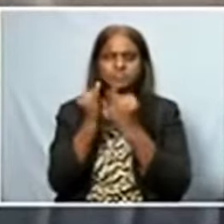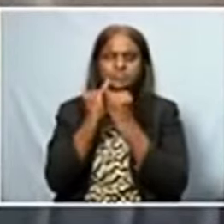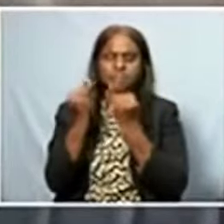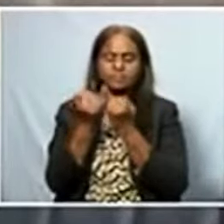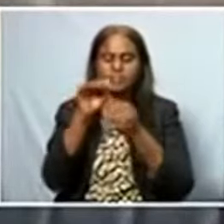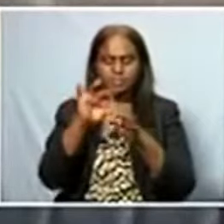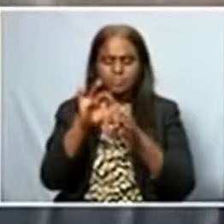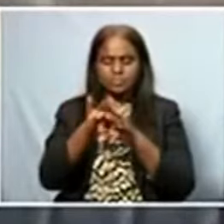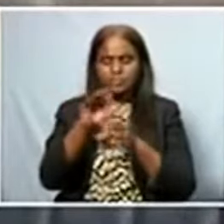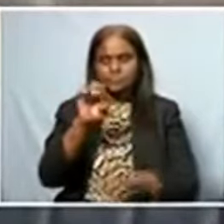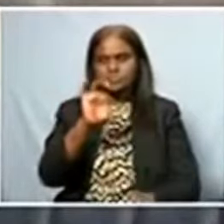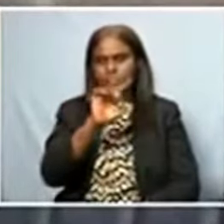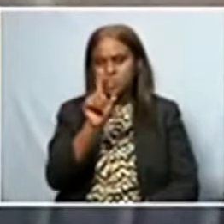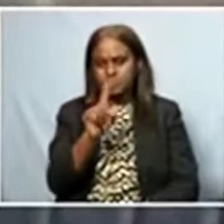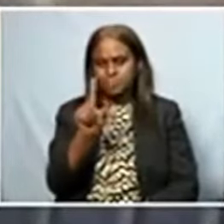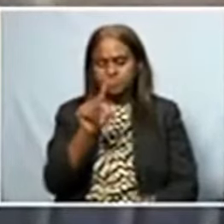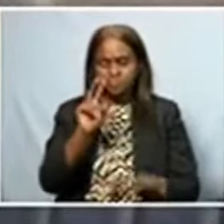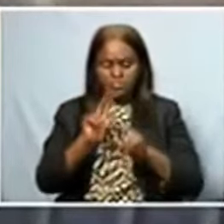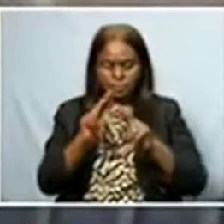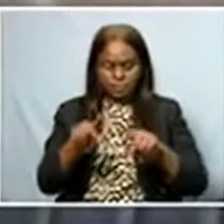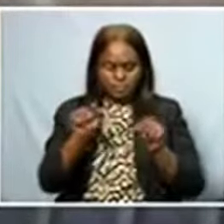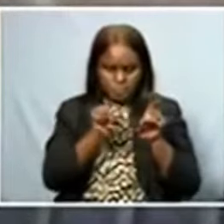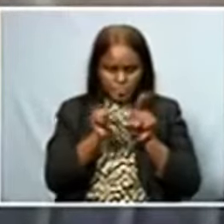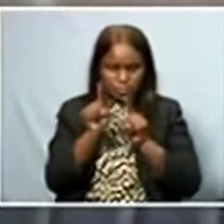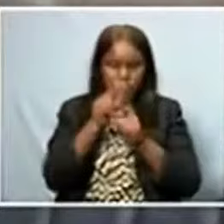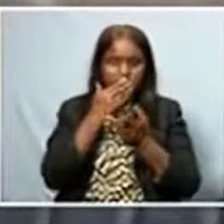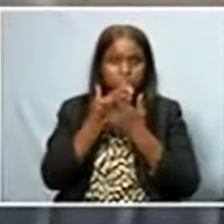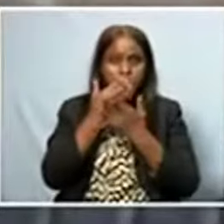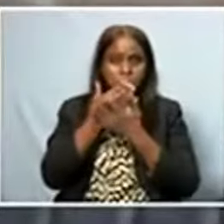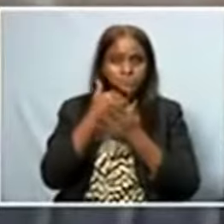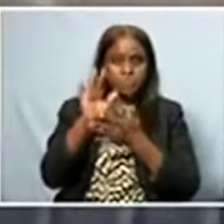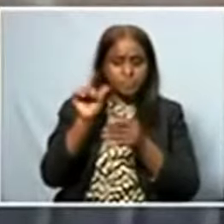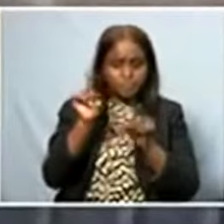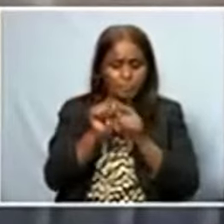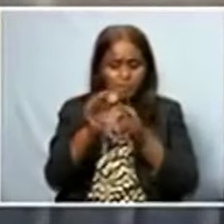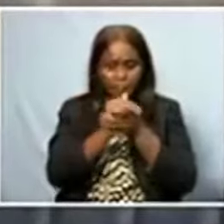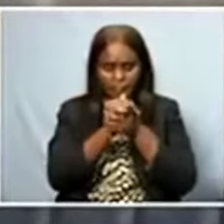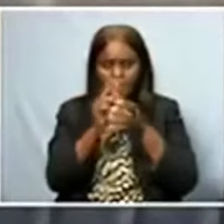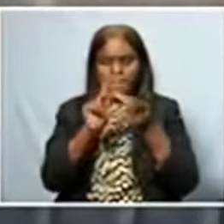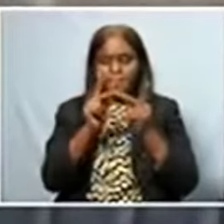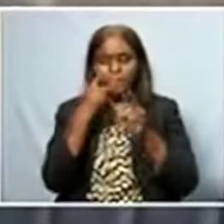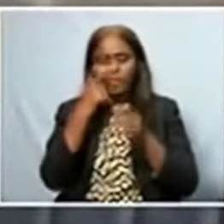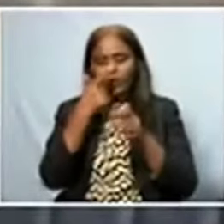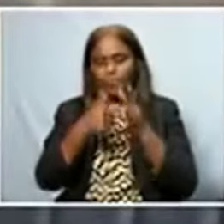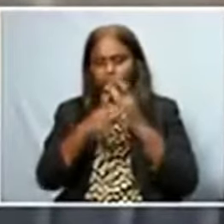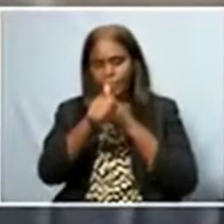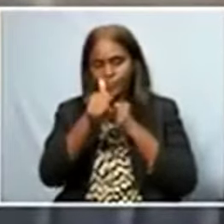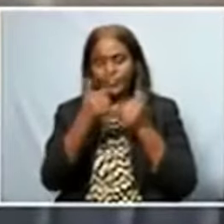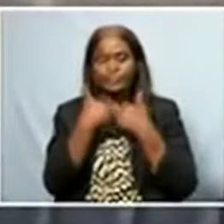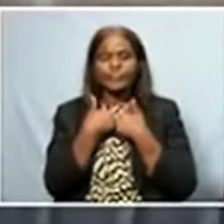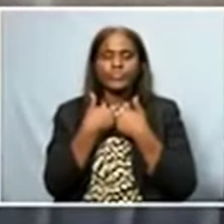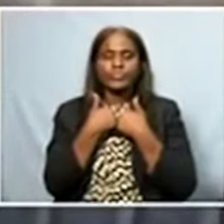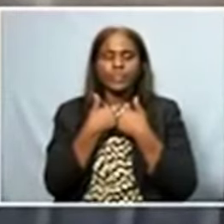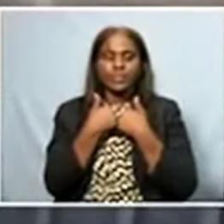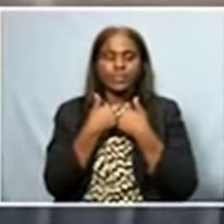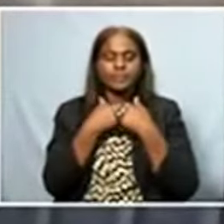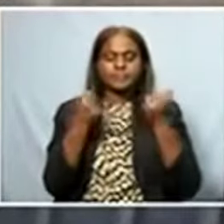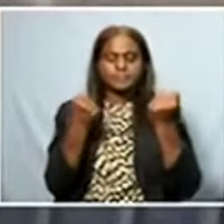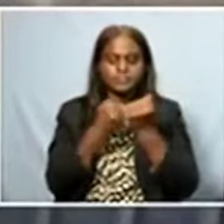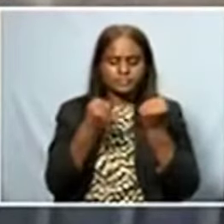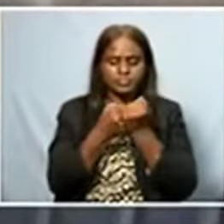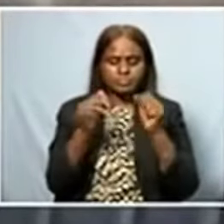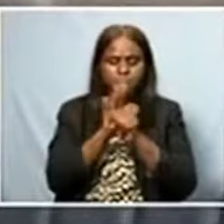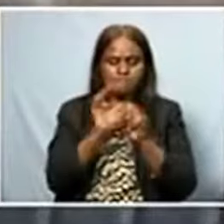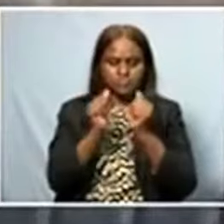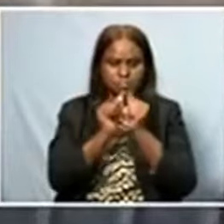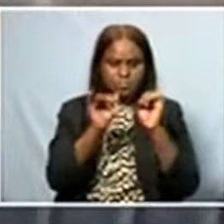Electoral Commission of Zambia. Such a person, it's also worth noting that the cooperating partners who have been supporting this